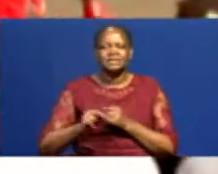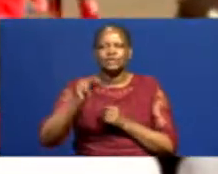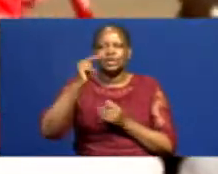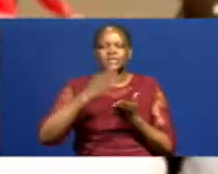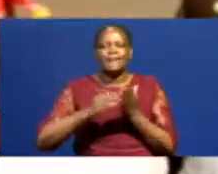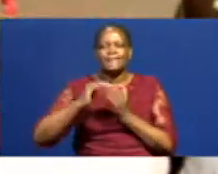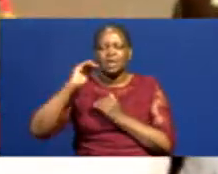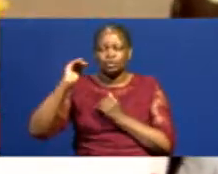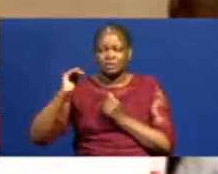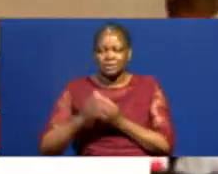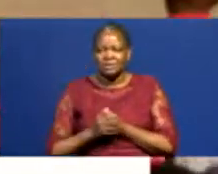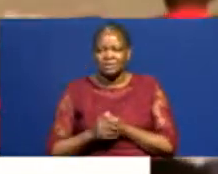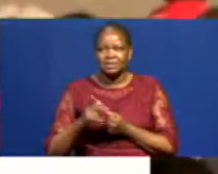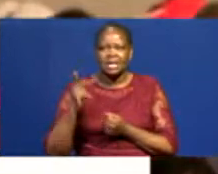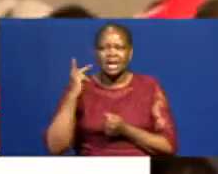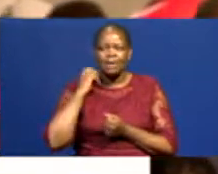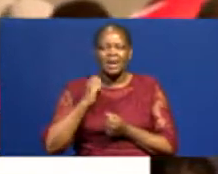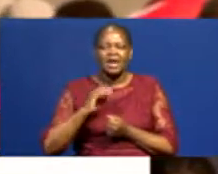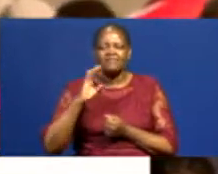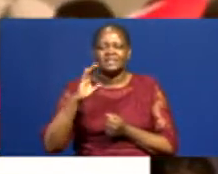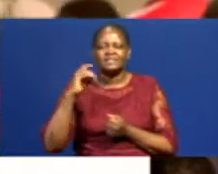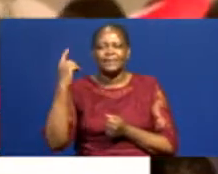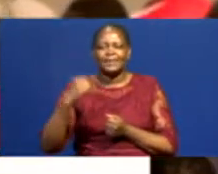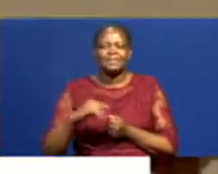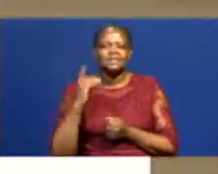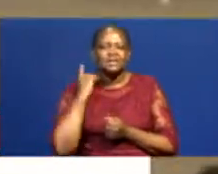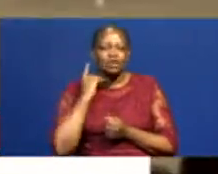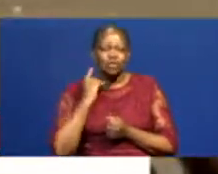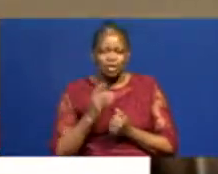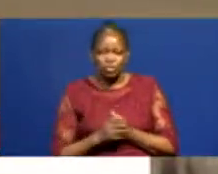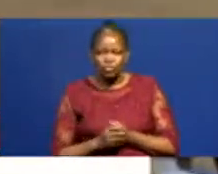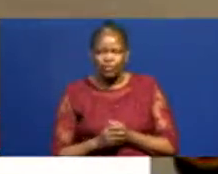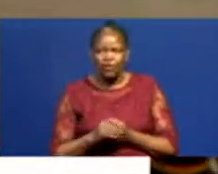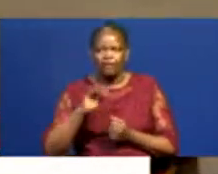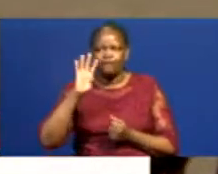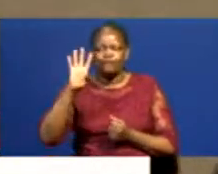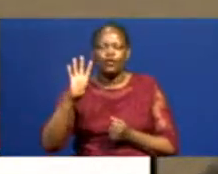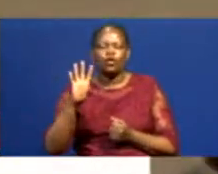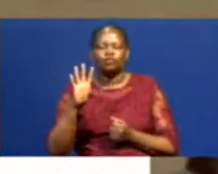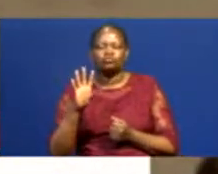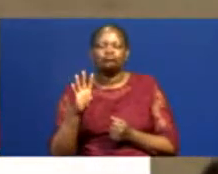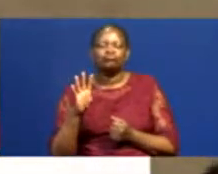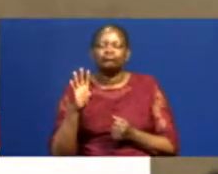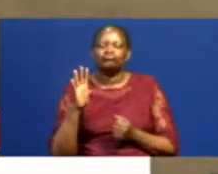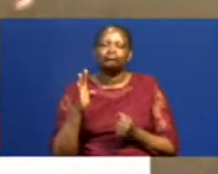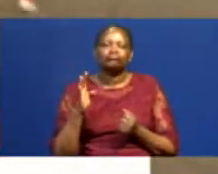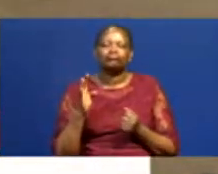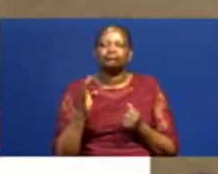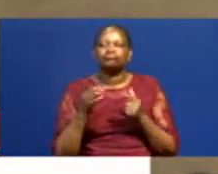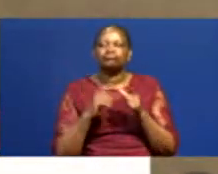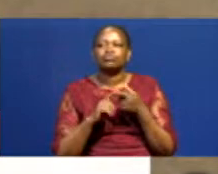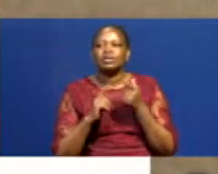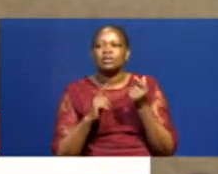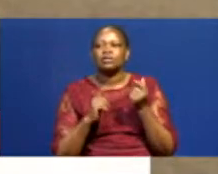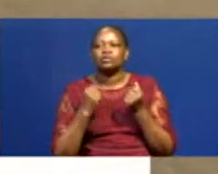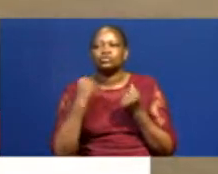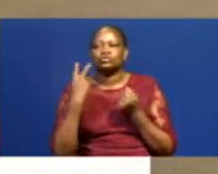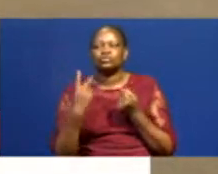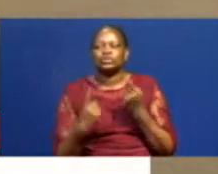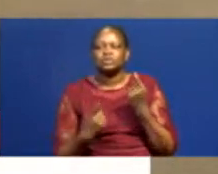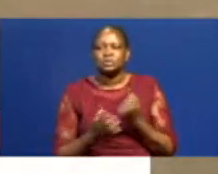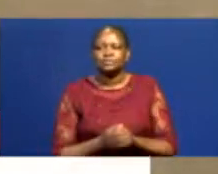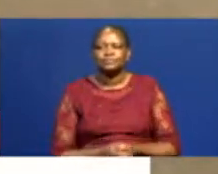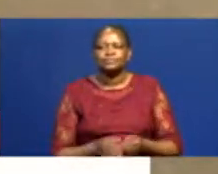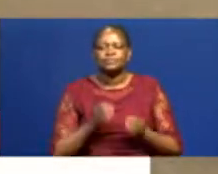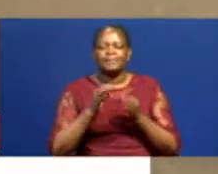Sub-County matches, Kariobangi FC defeated Dandora Indomitable by 4 goals as Clever beated Shaina's FC 2-1.